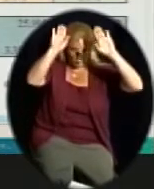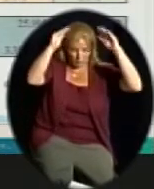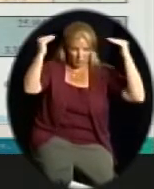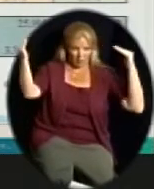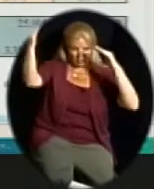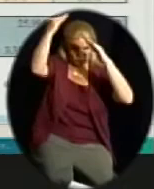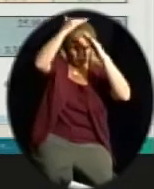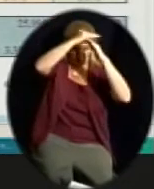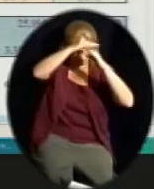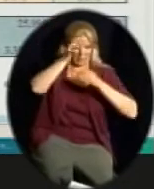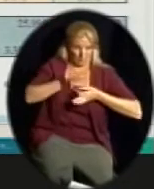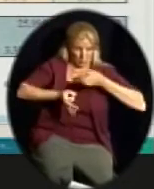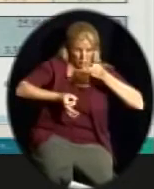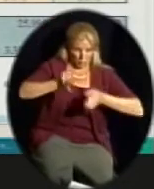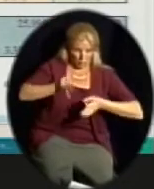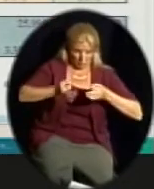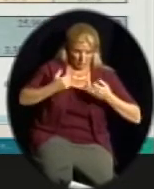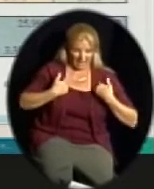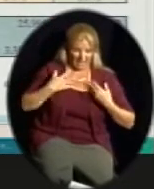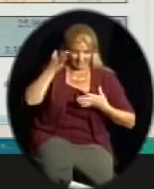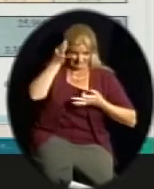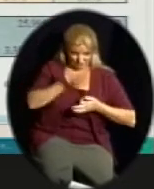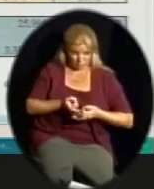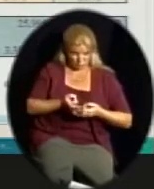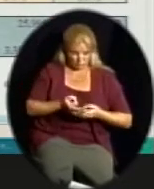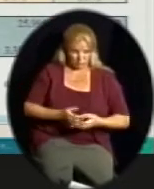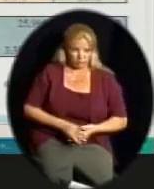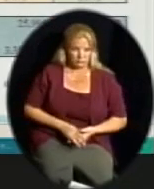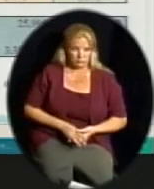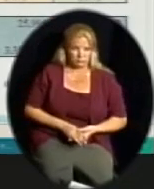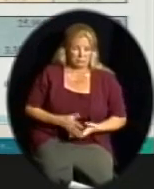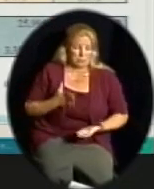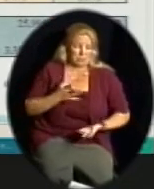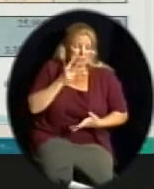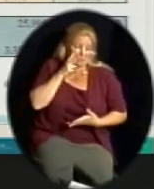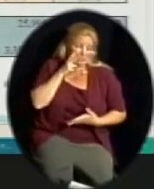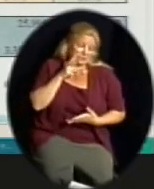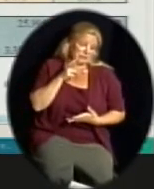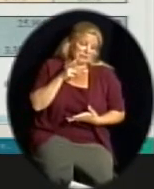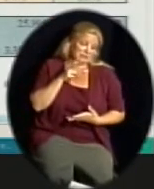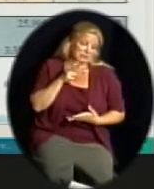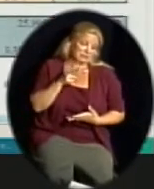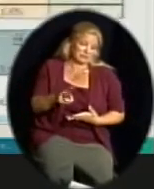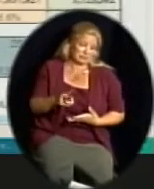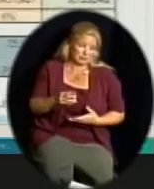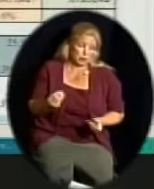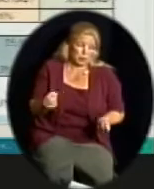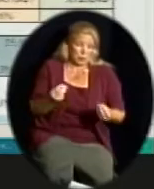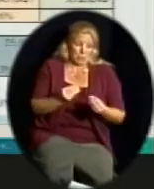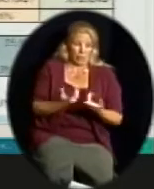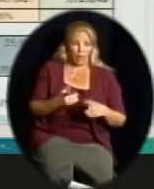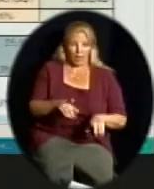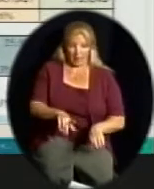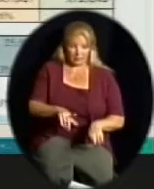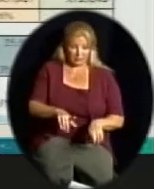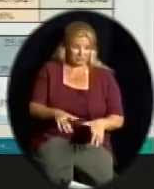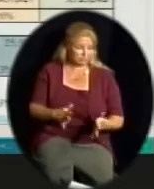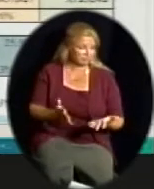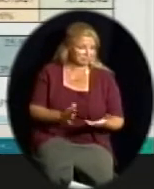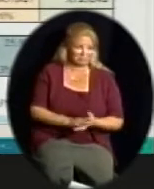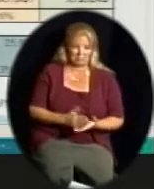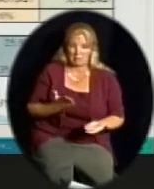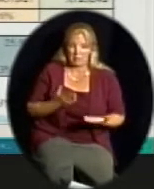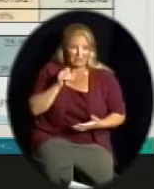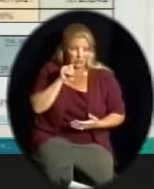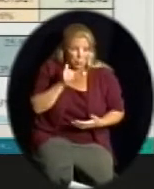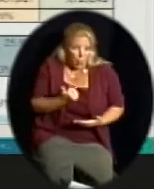some comments that they might have as early as tomorrow, possibly. We'll wait to see how that works. So with that as a background, then, we look at the